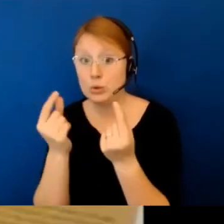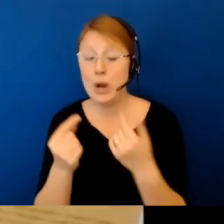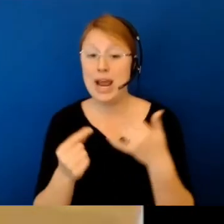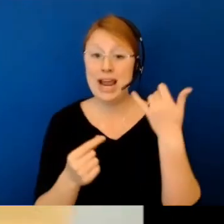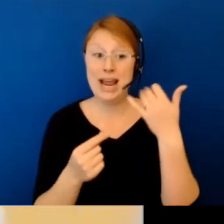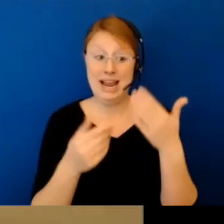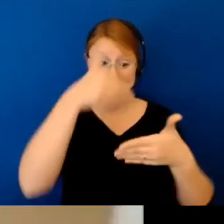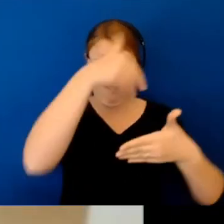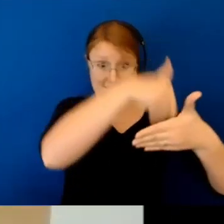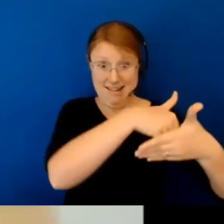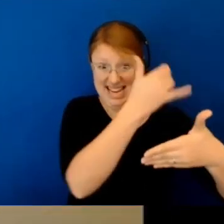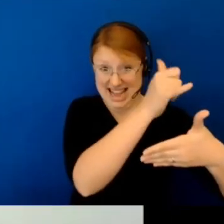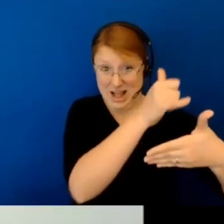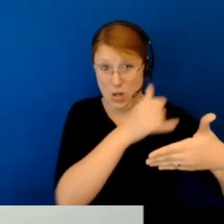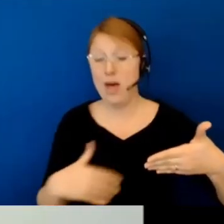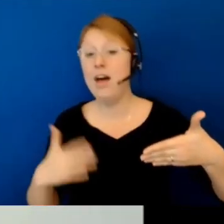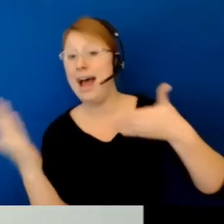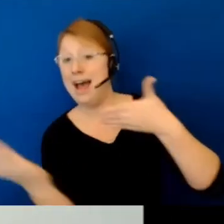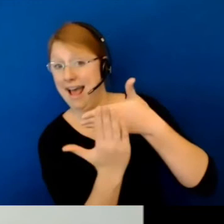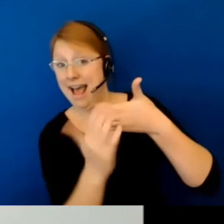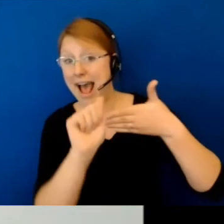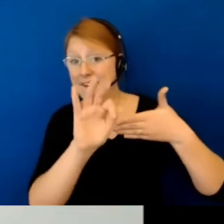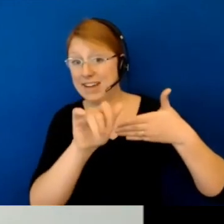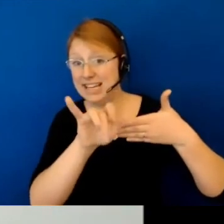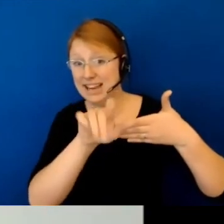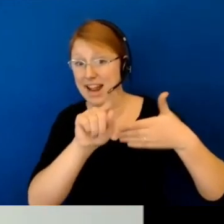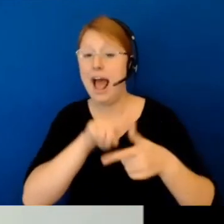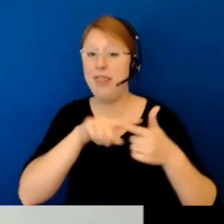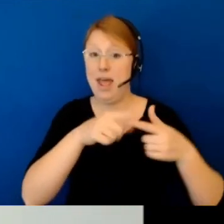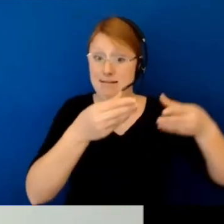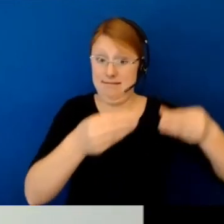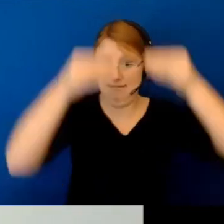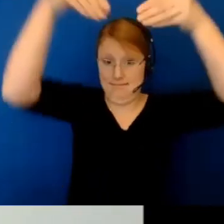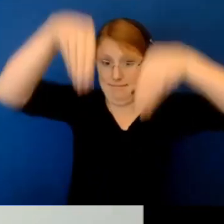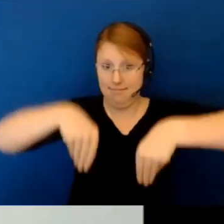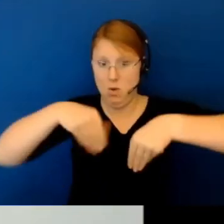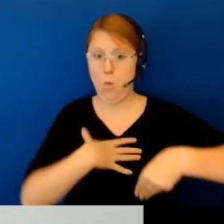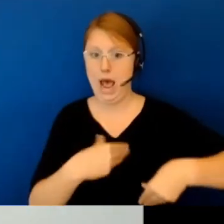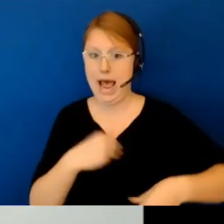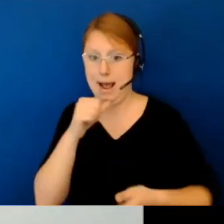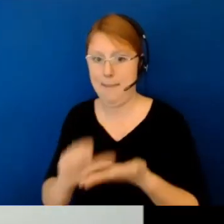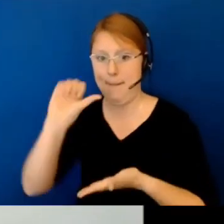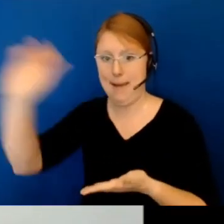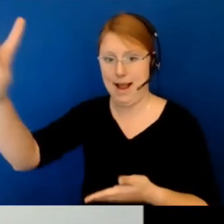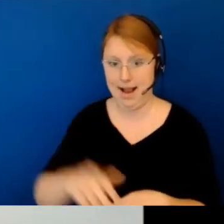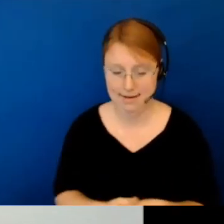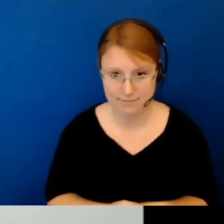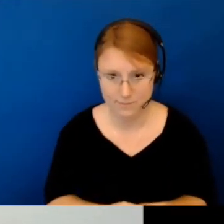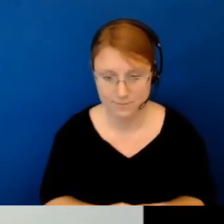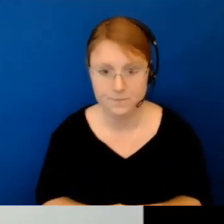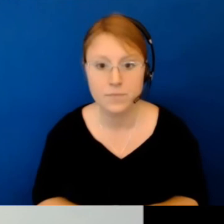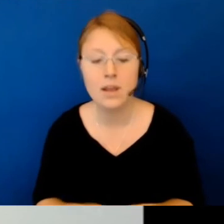with the inner ballot envelope. Please make sure that you do not include the